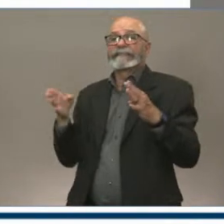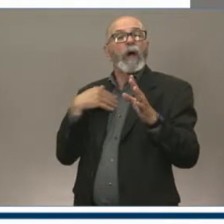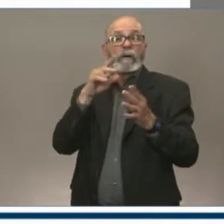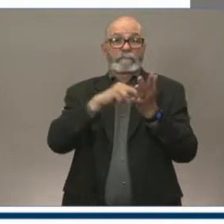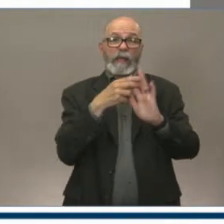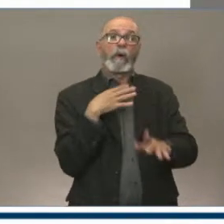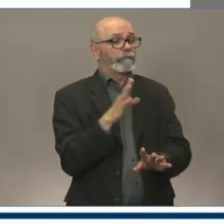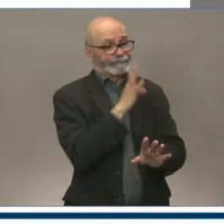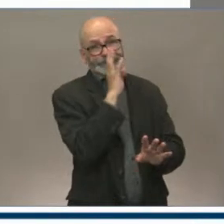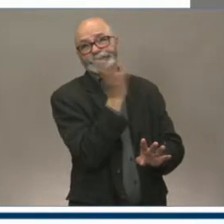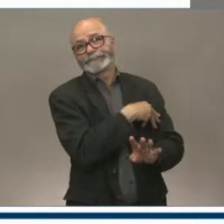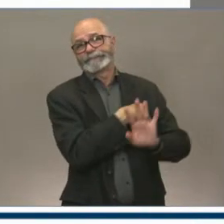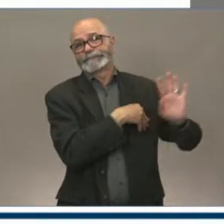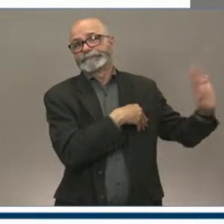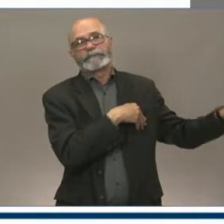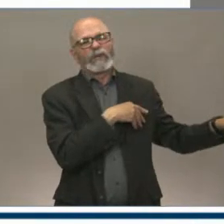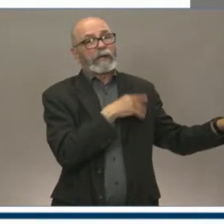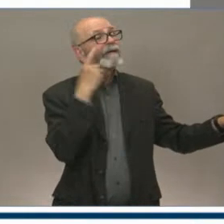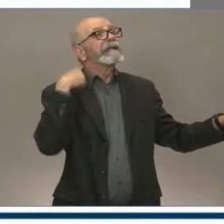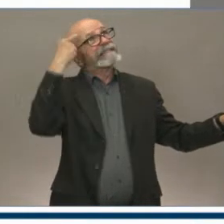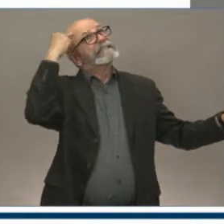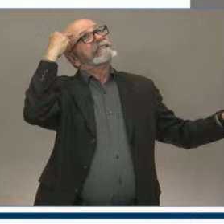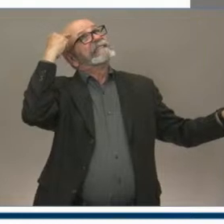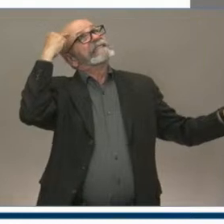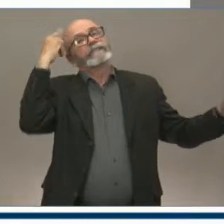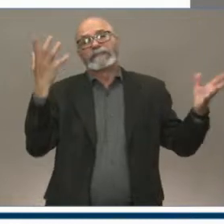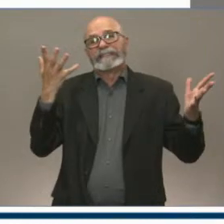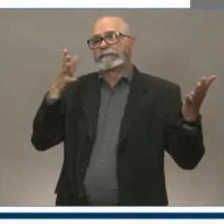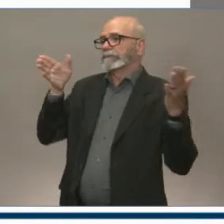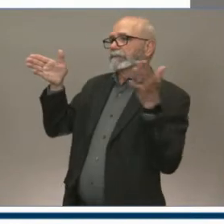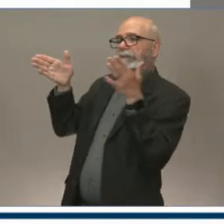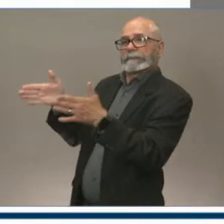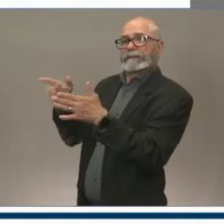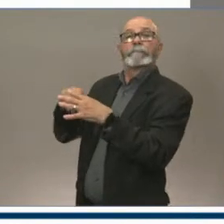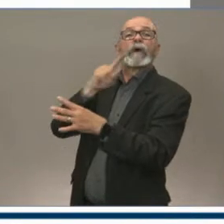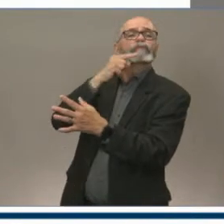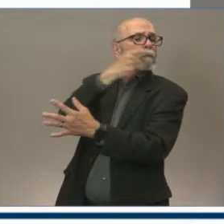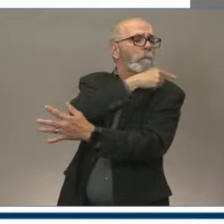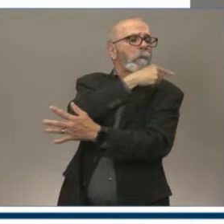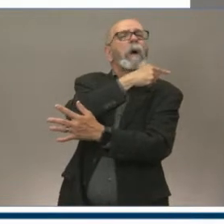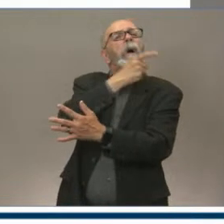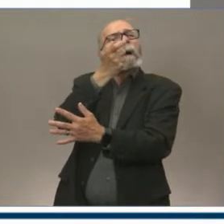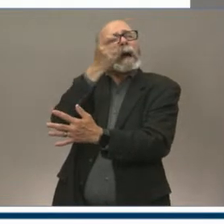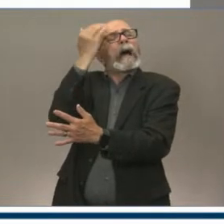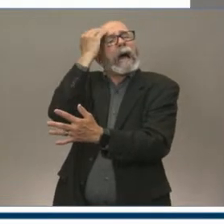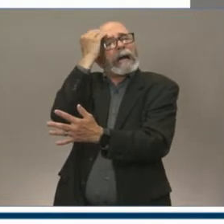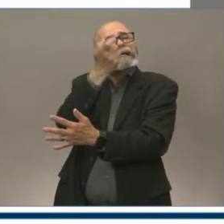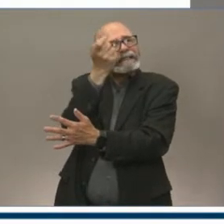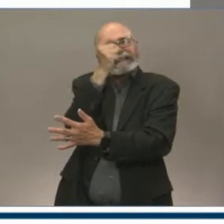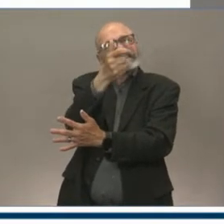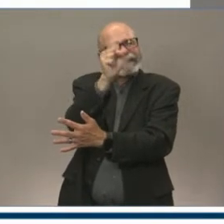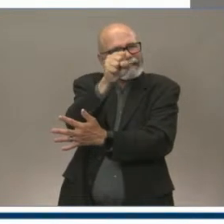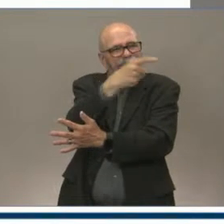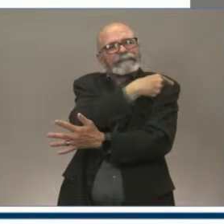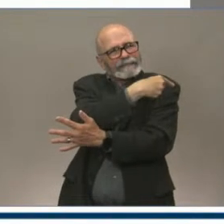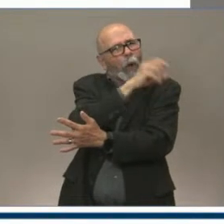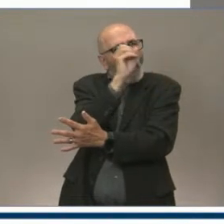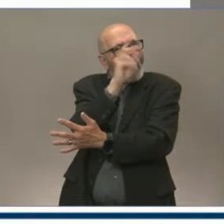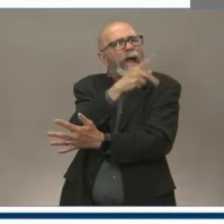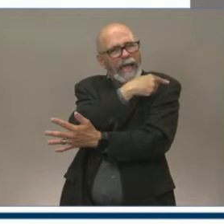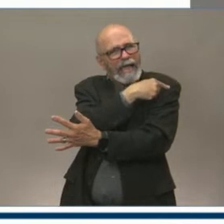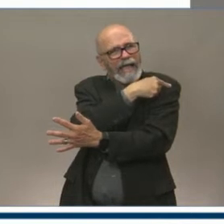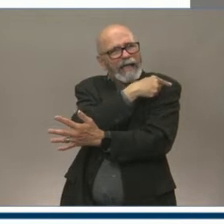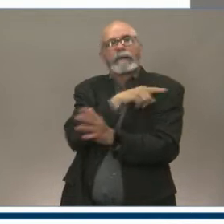of all the situations we're dealing with. I'm very comfortable that our long-term care facilities are well protected. And we